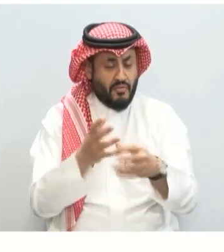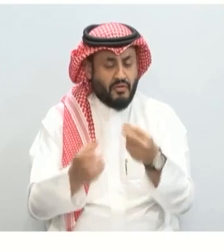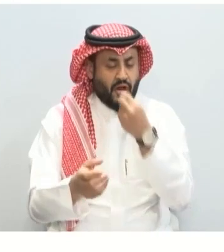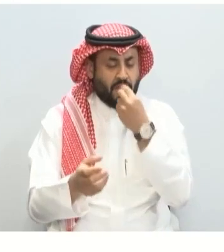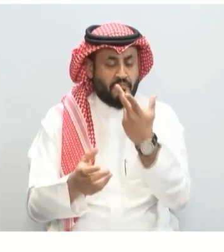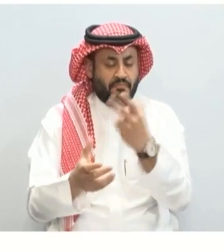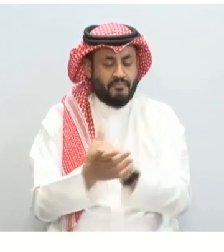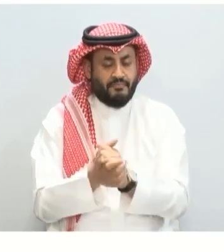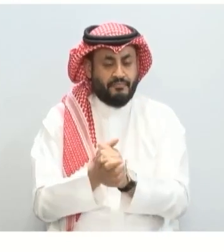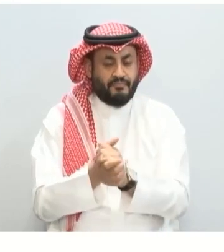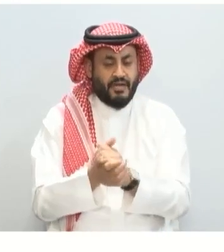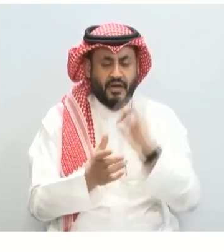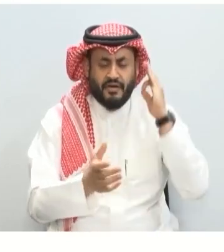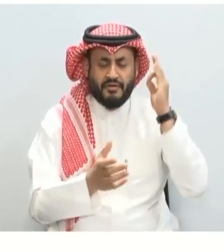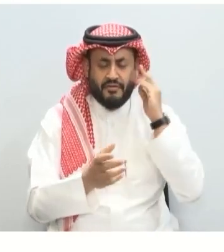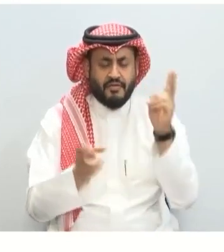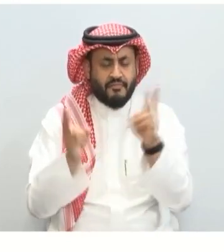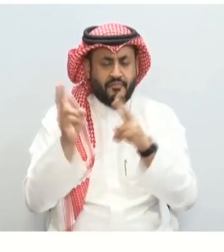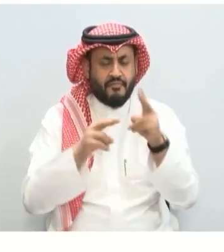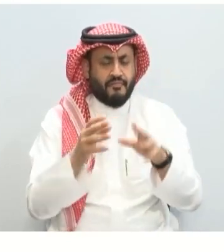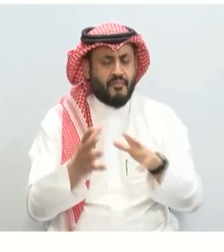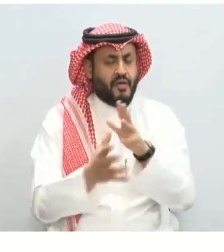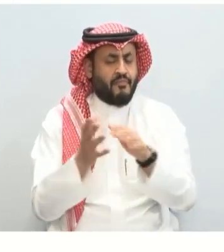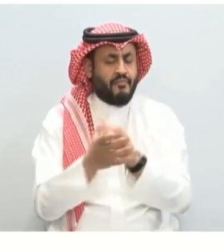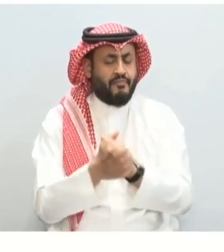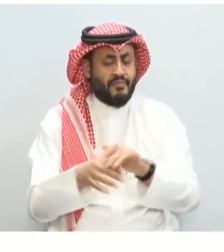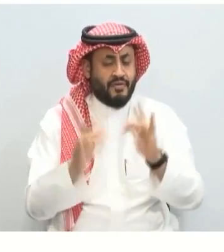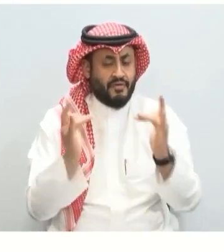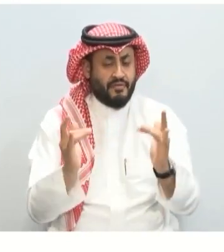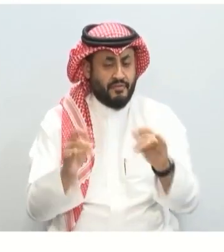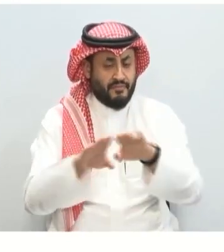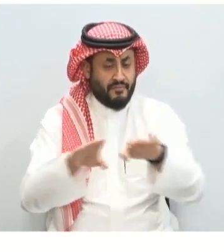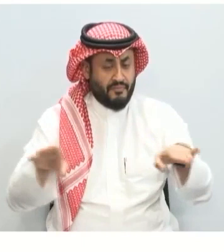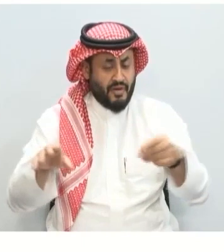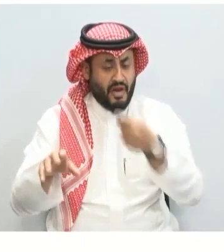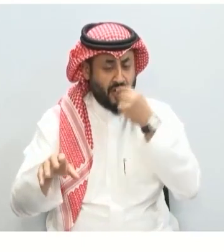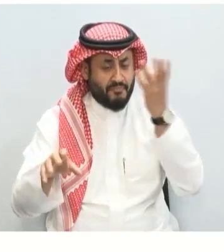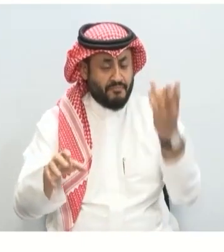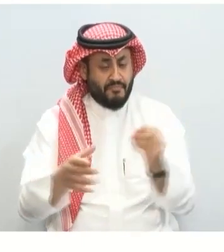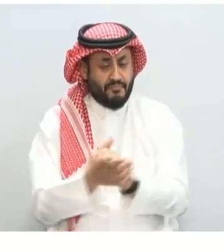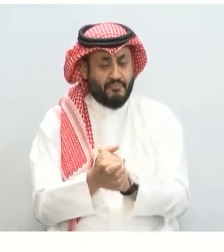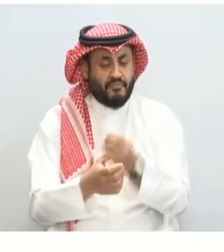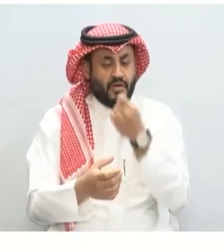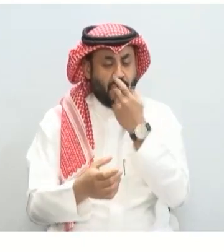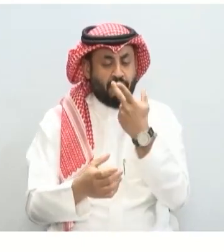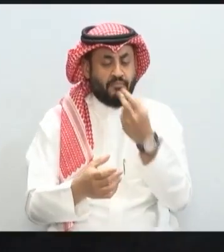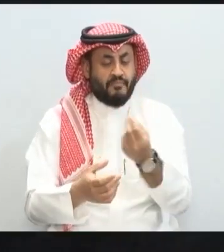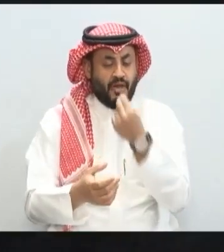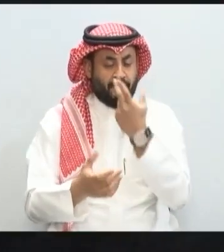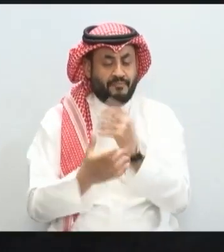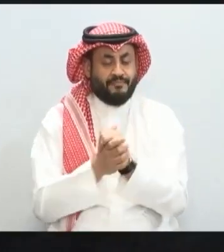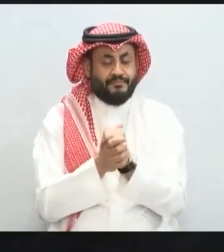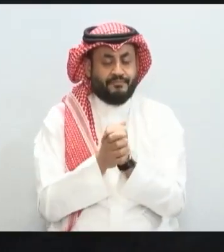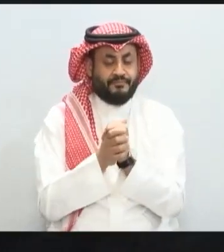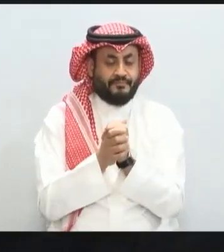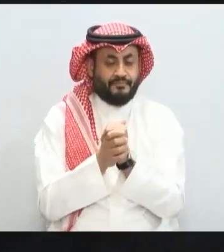So you'll be hearing a conversation, people are sitting at a dinner table about a wonderful meal. So